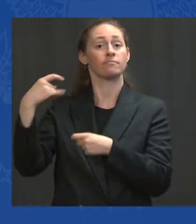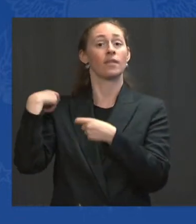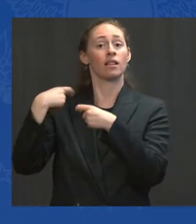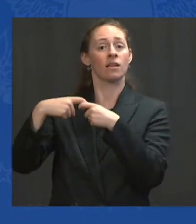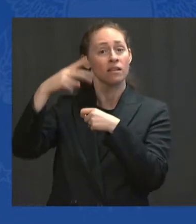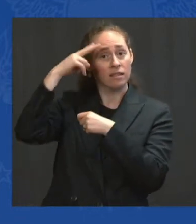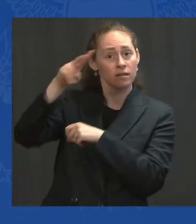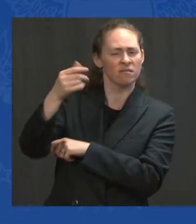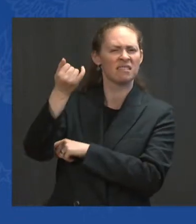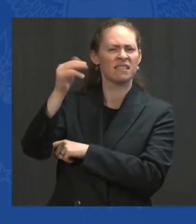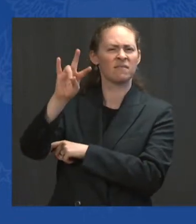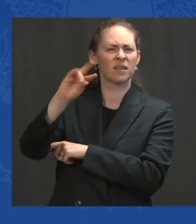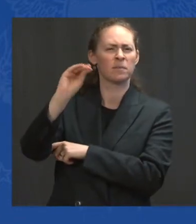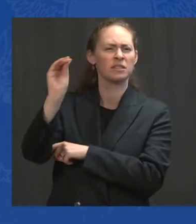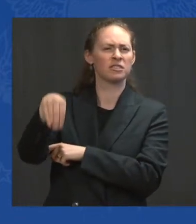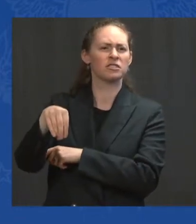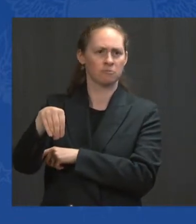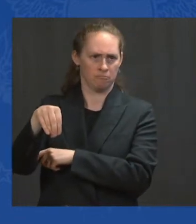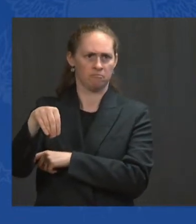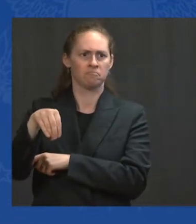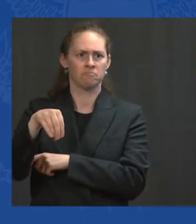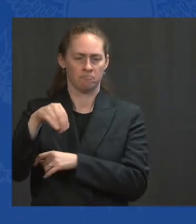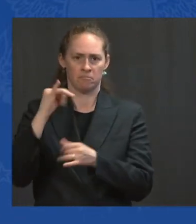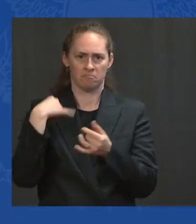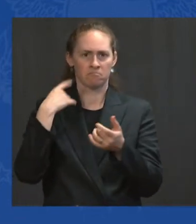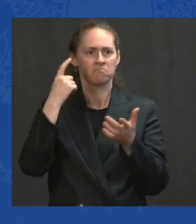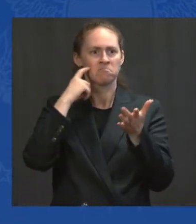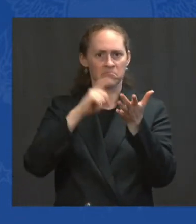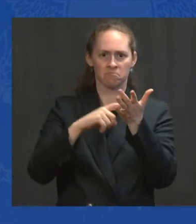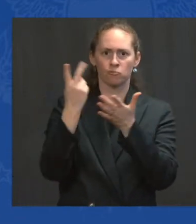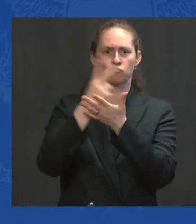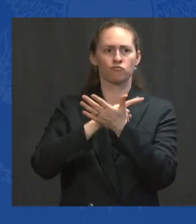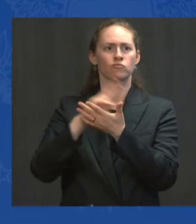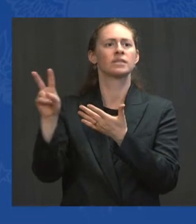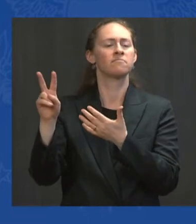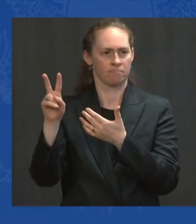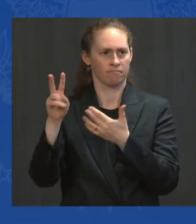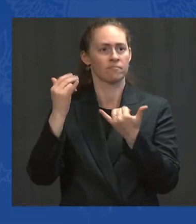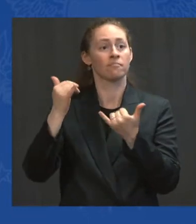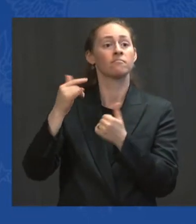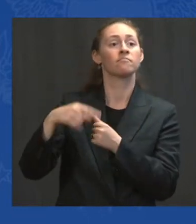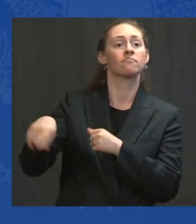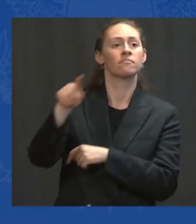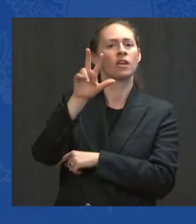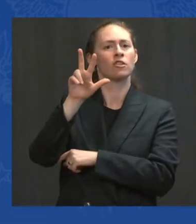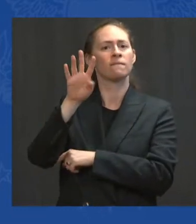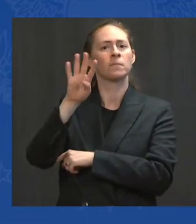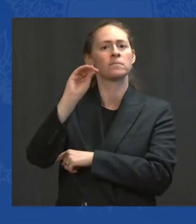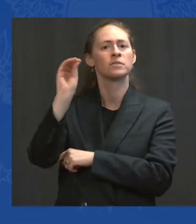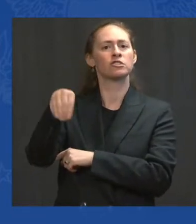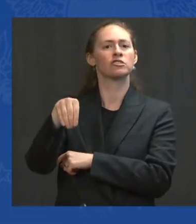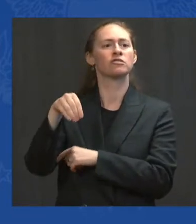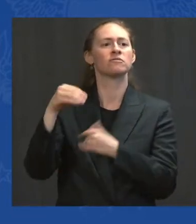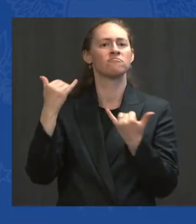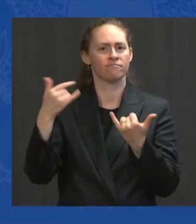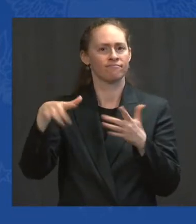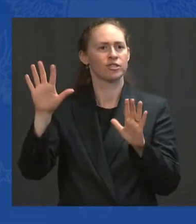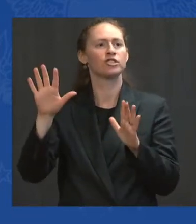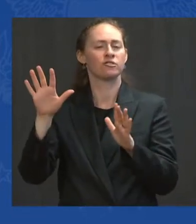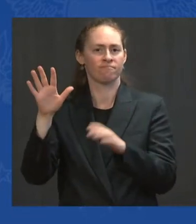population, and over these past 2 weeks have accounted for 34% of individuals getting their first